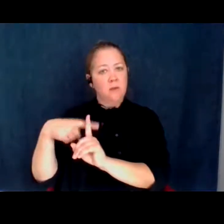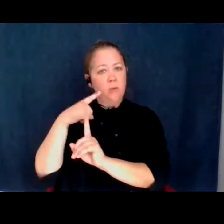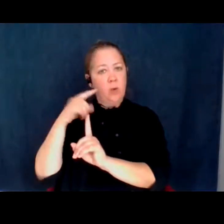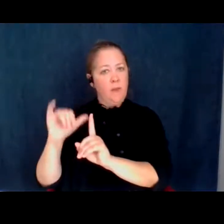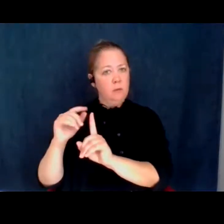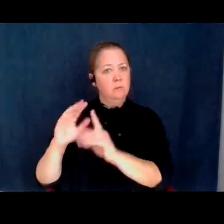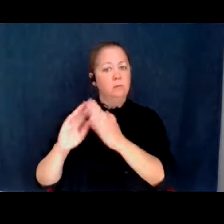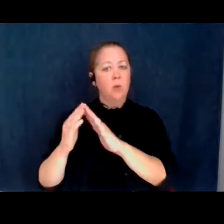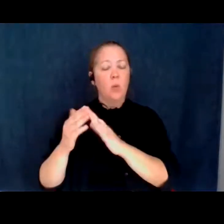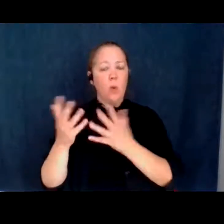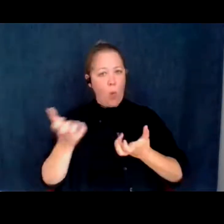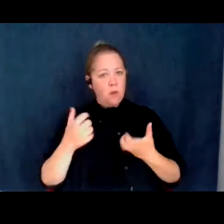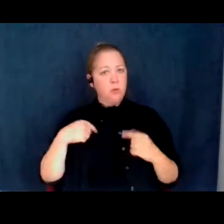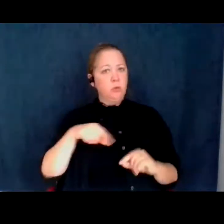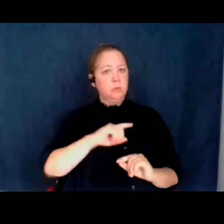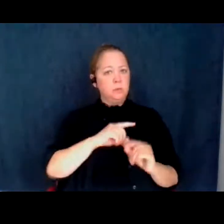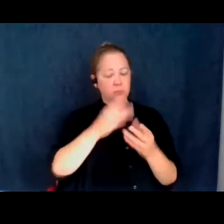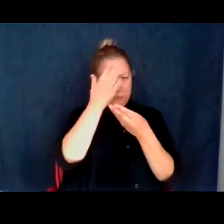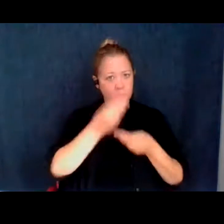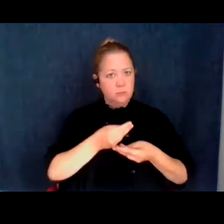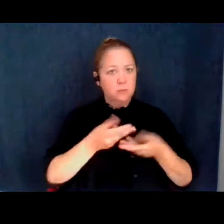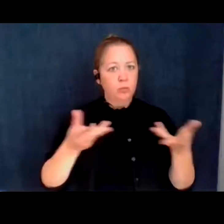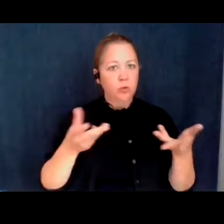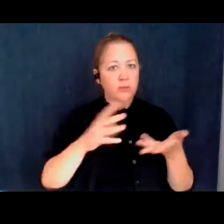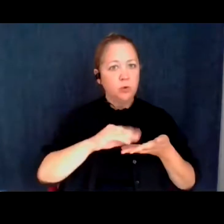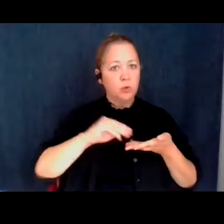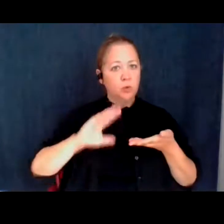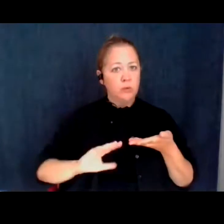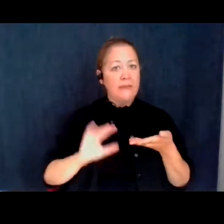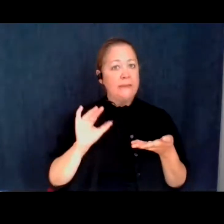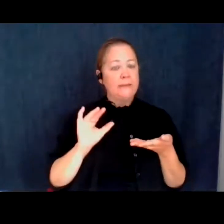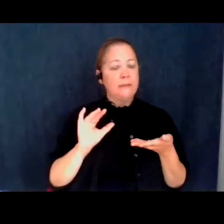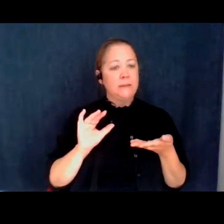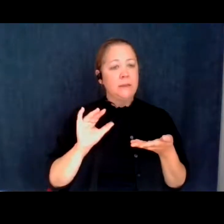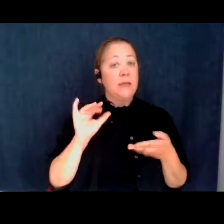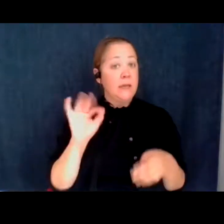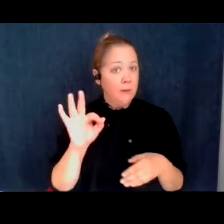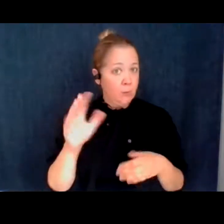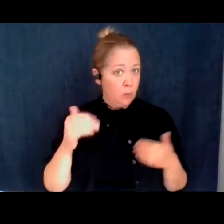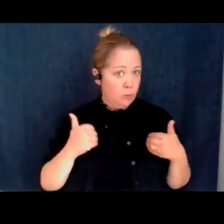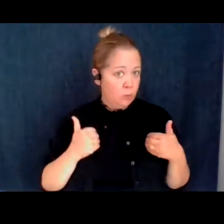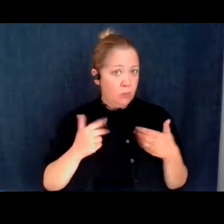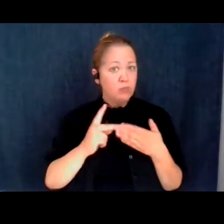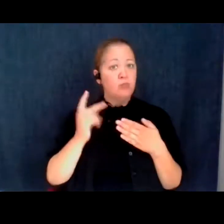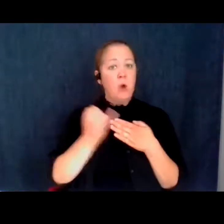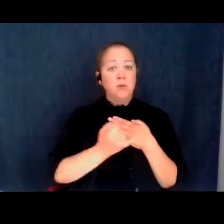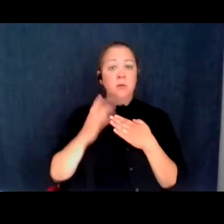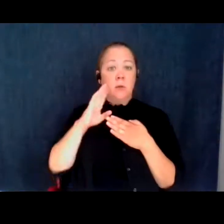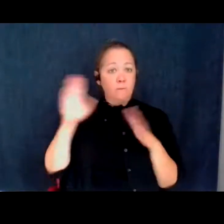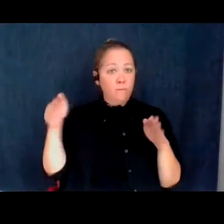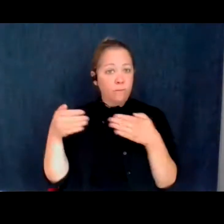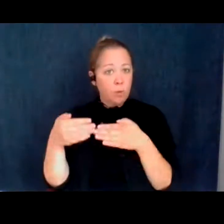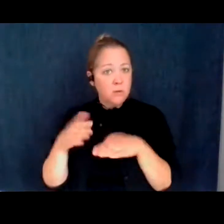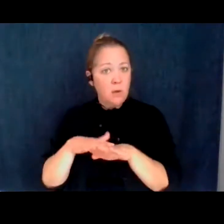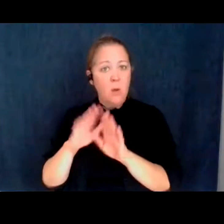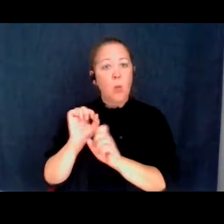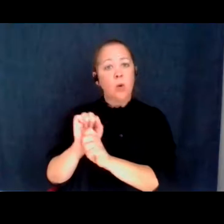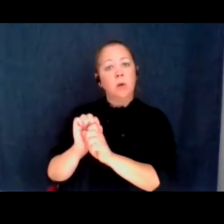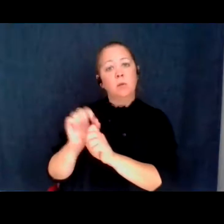communicate to the students who are participating in this workshop that if you have a project that's focused on working in the disability community, or